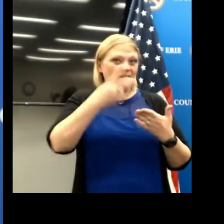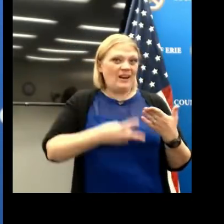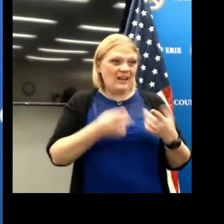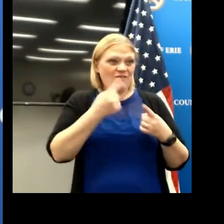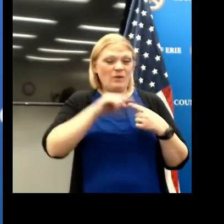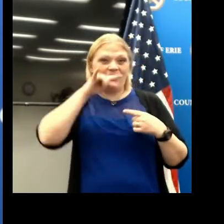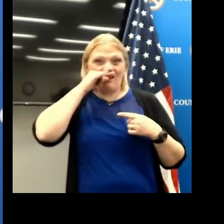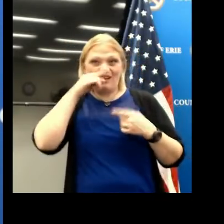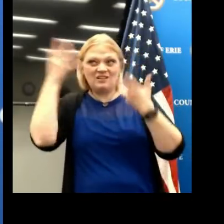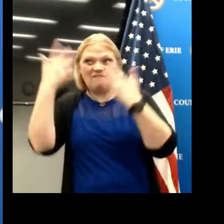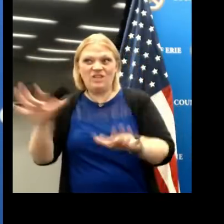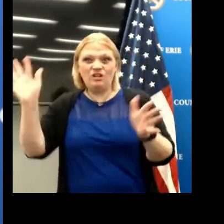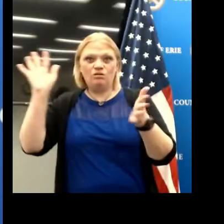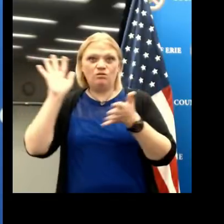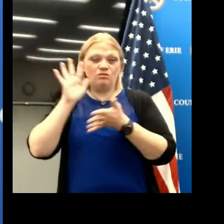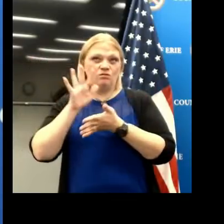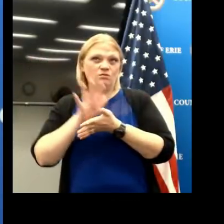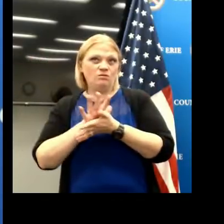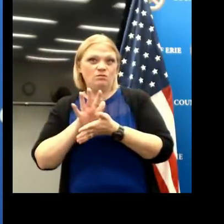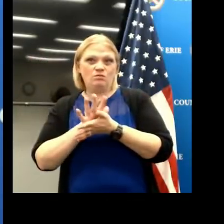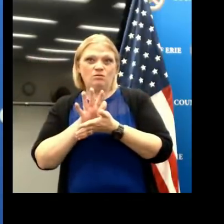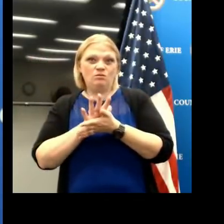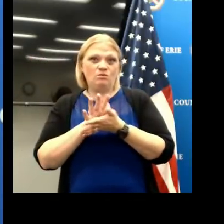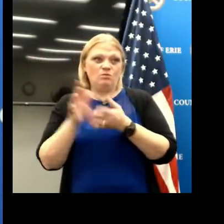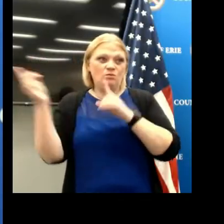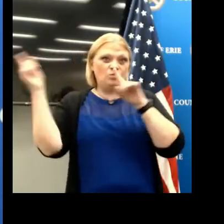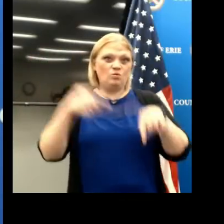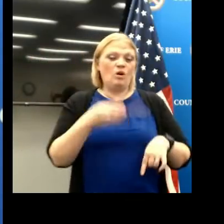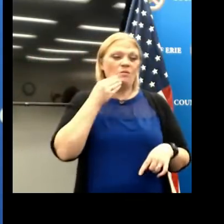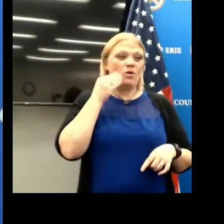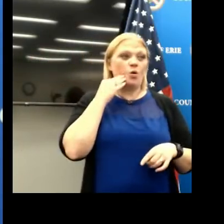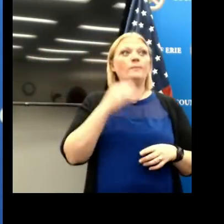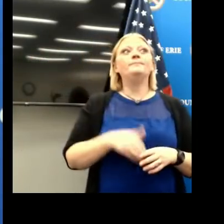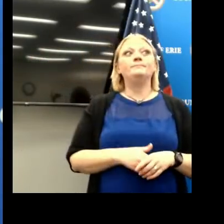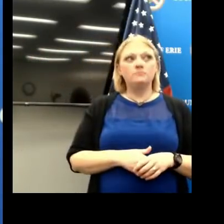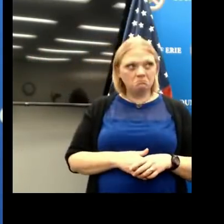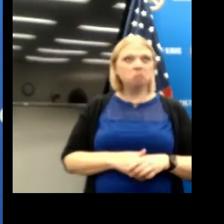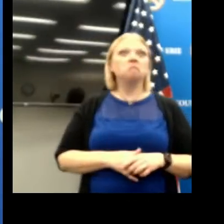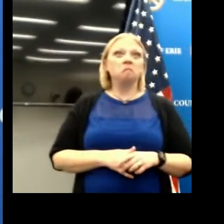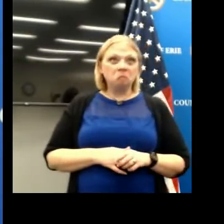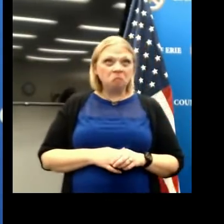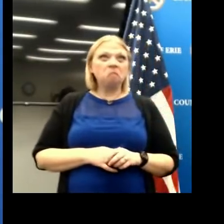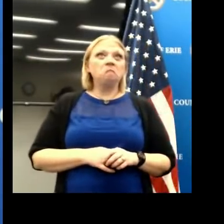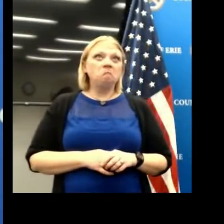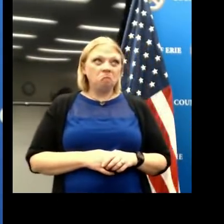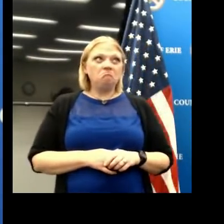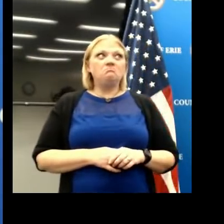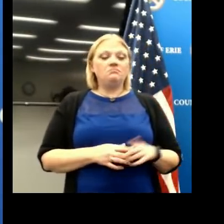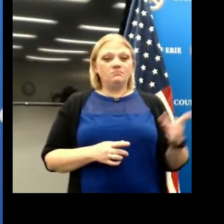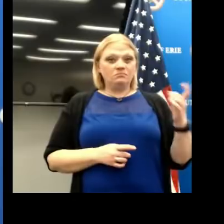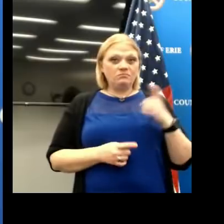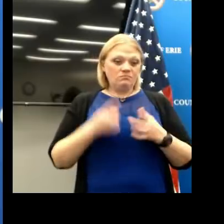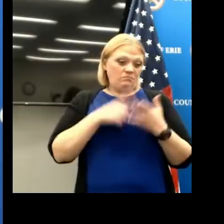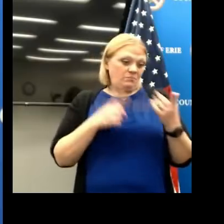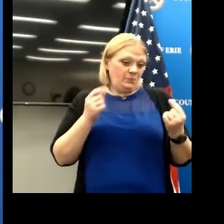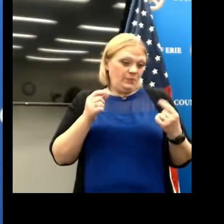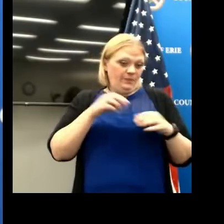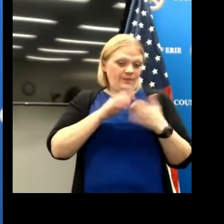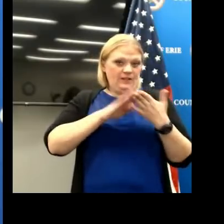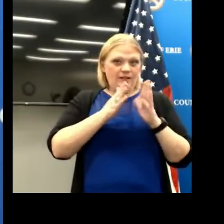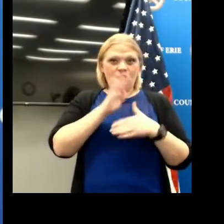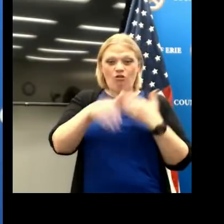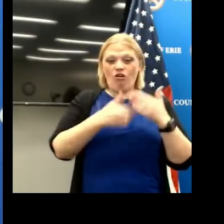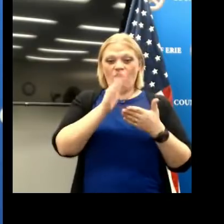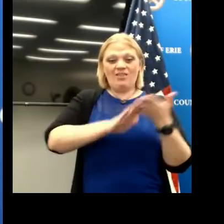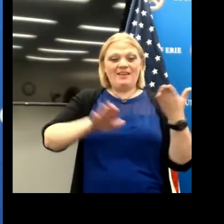are leaving any one of the 50 states to come home? Right, so the question is, what do we do in our community where we have all these